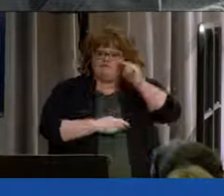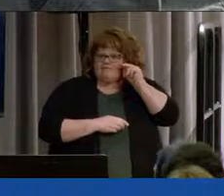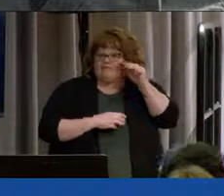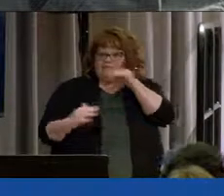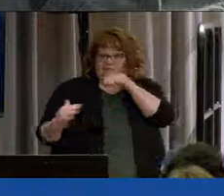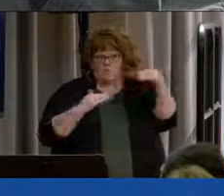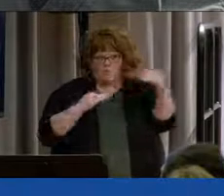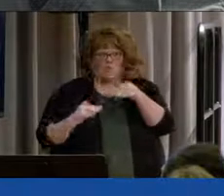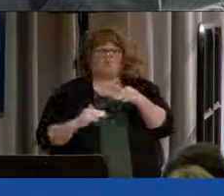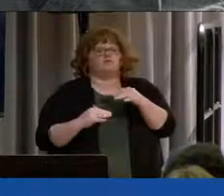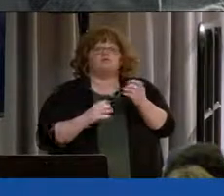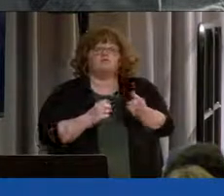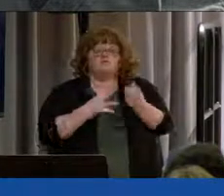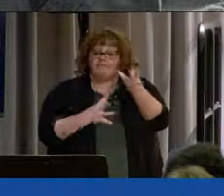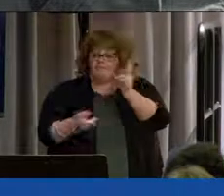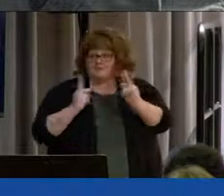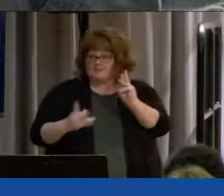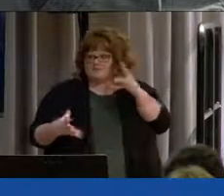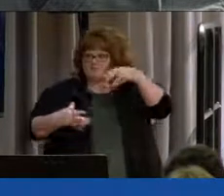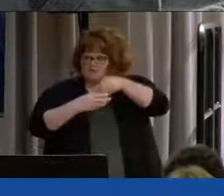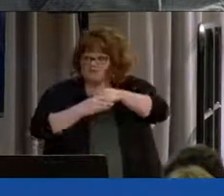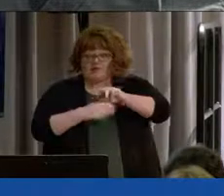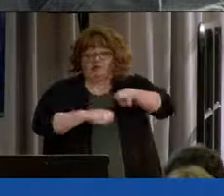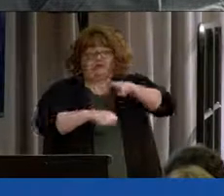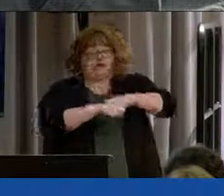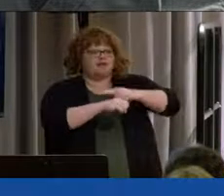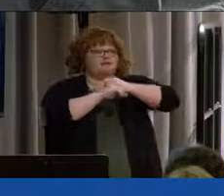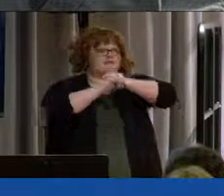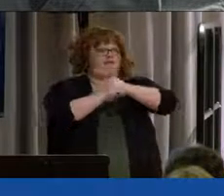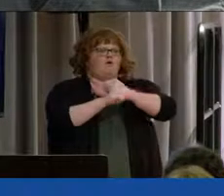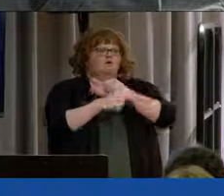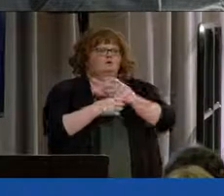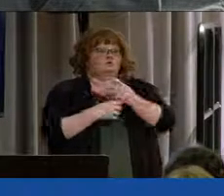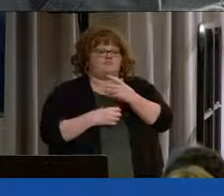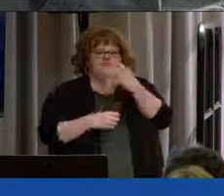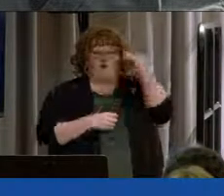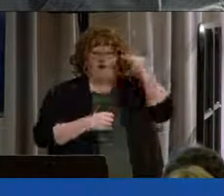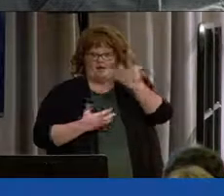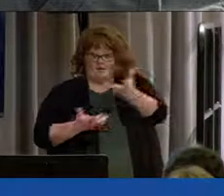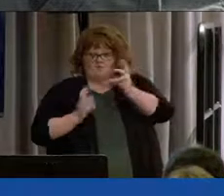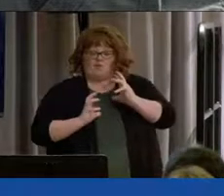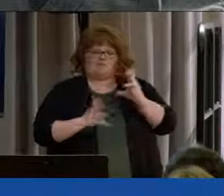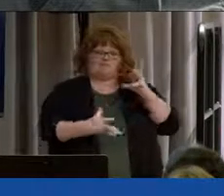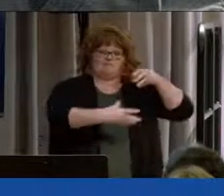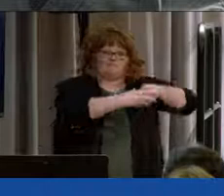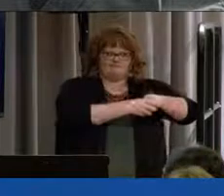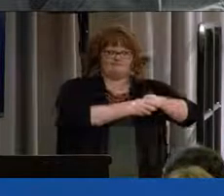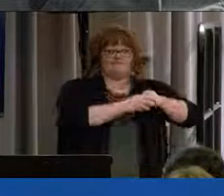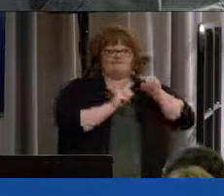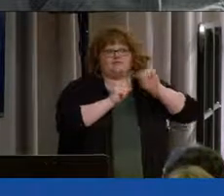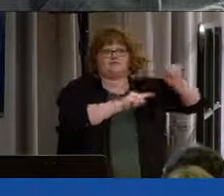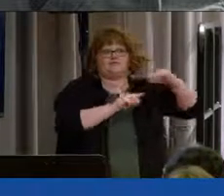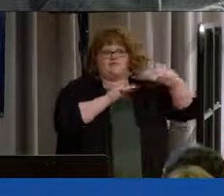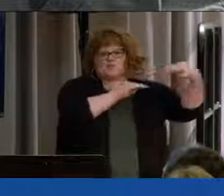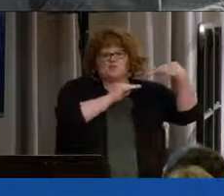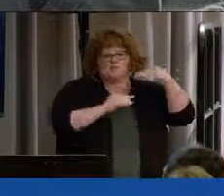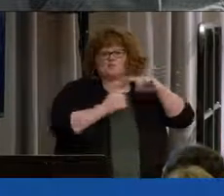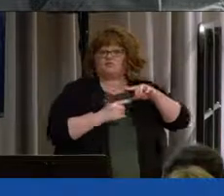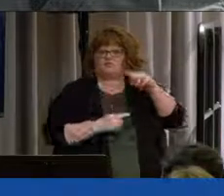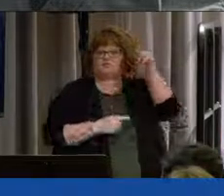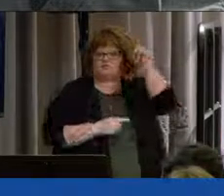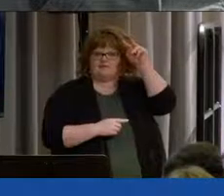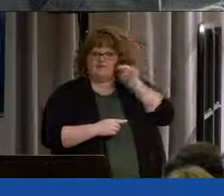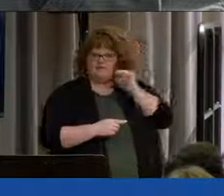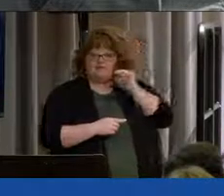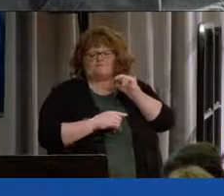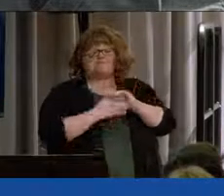many of them joined the National Guard to avoid enlisting or being drafted into service for the war.